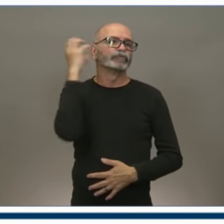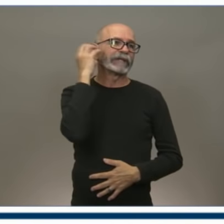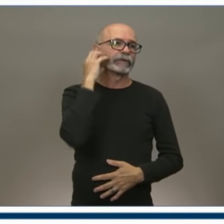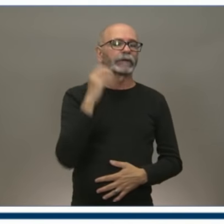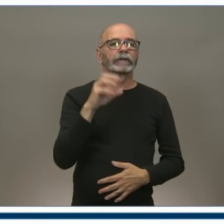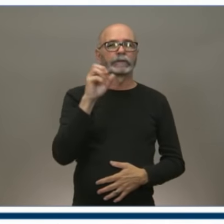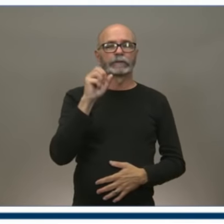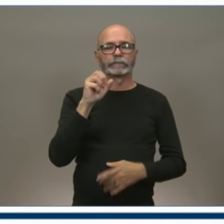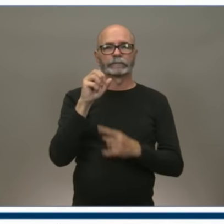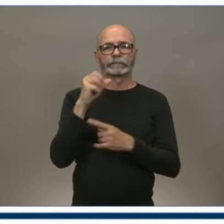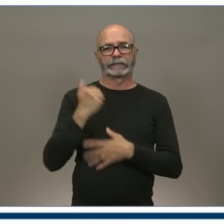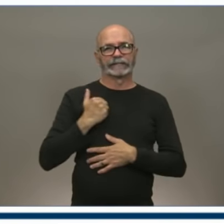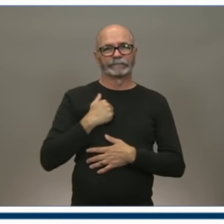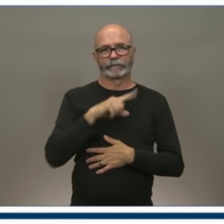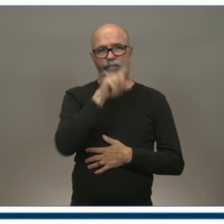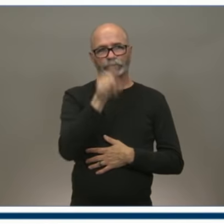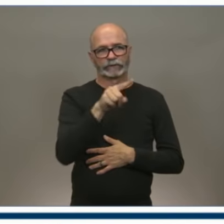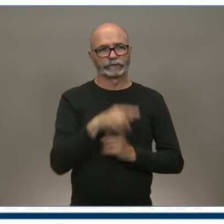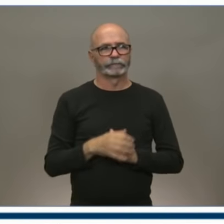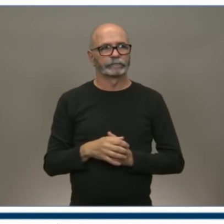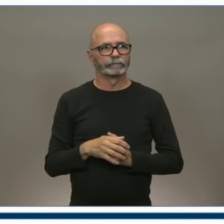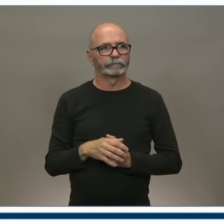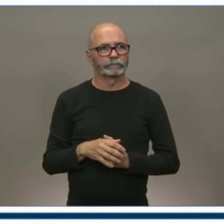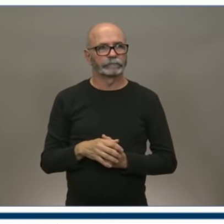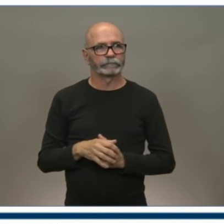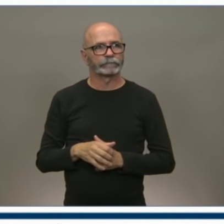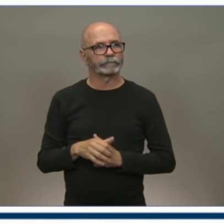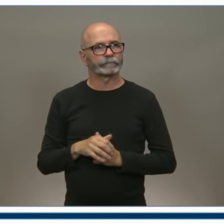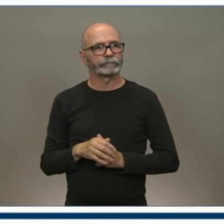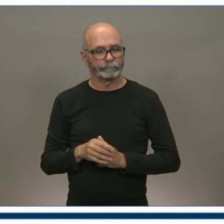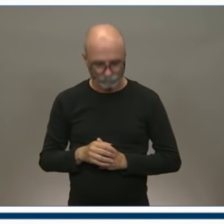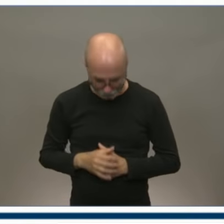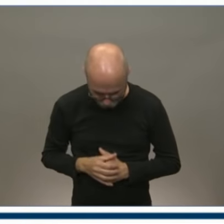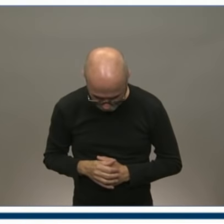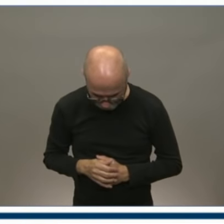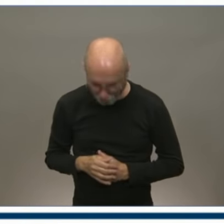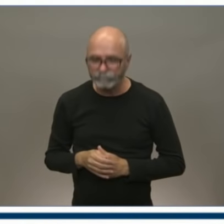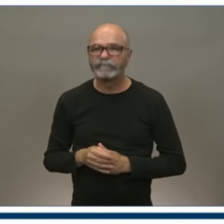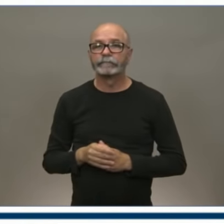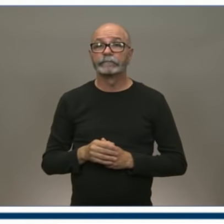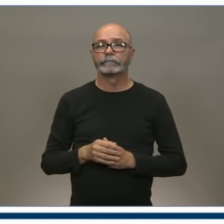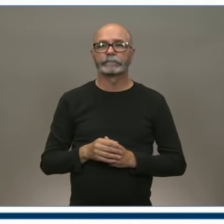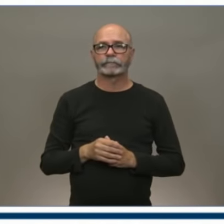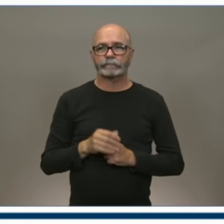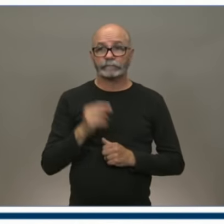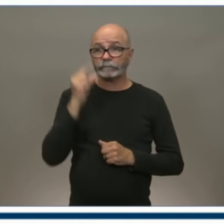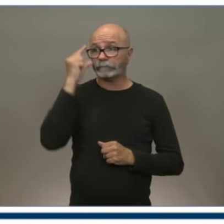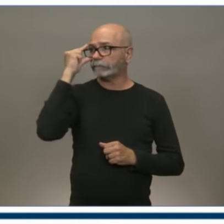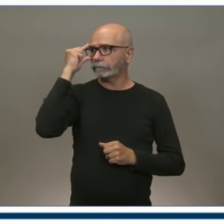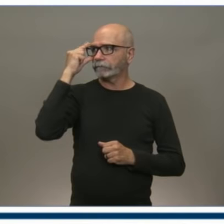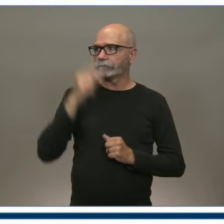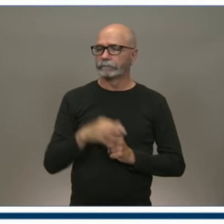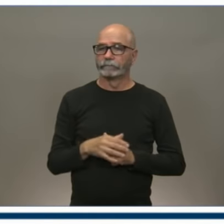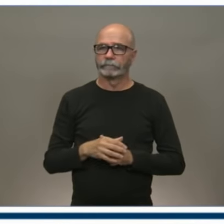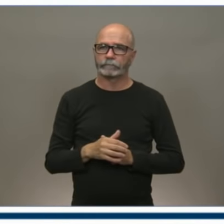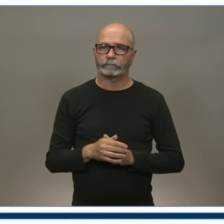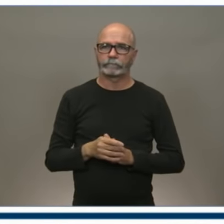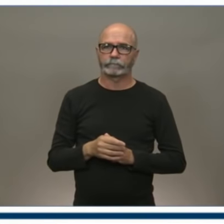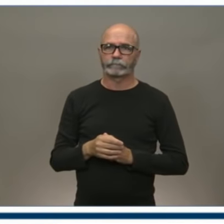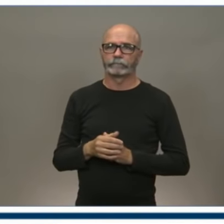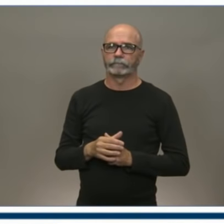Even though there will not be a fall sitting of the legislature this year, is your government still planning